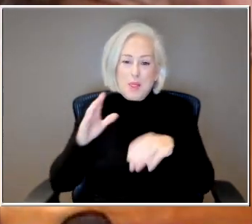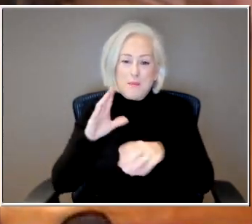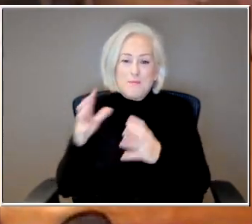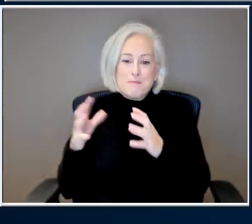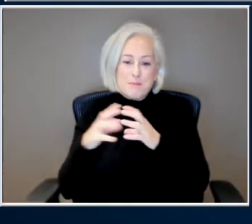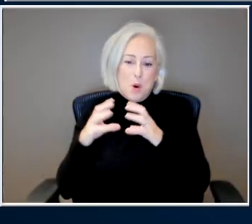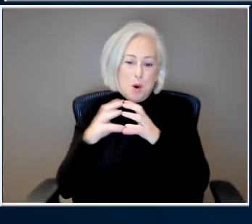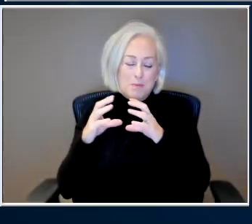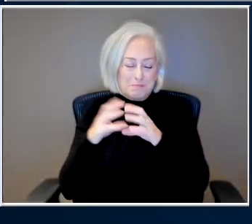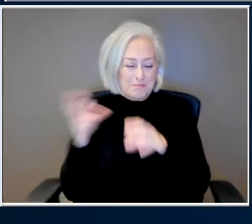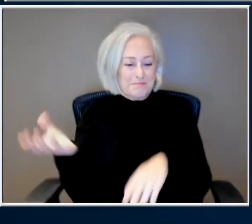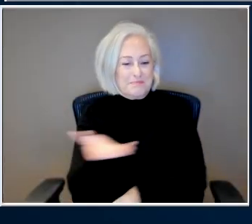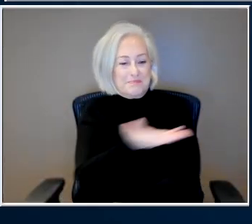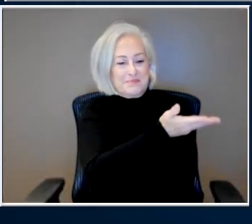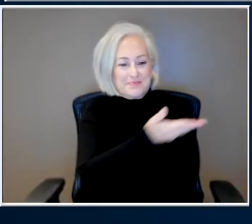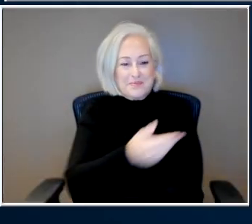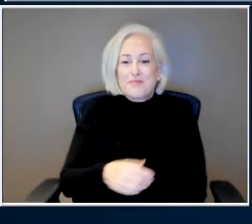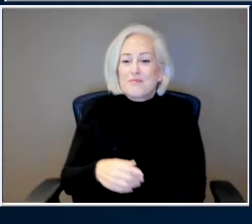What about the walking stick?